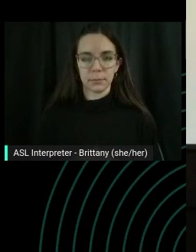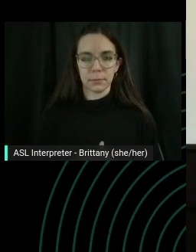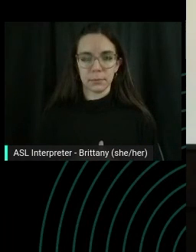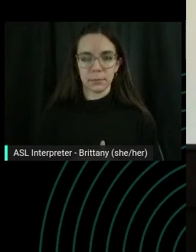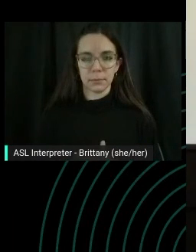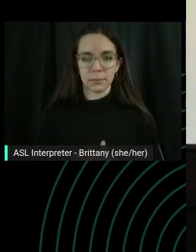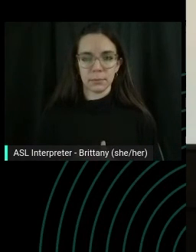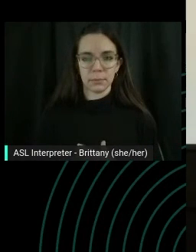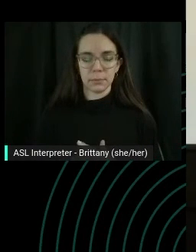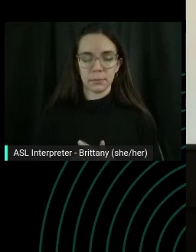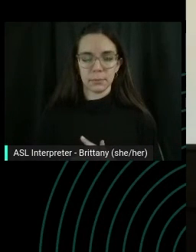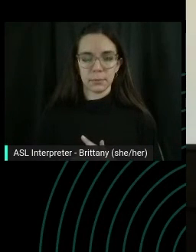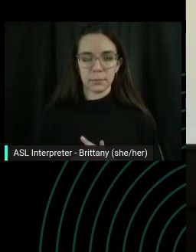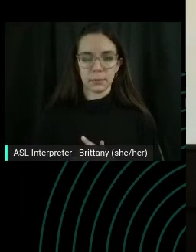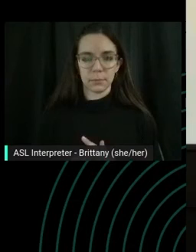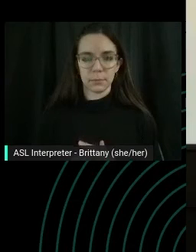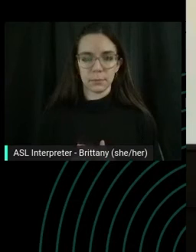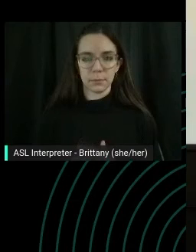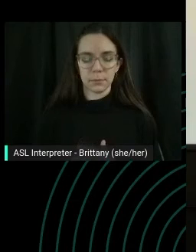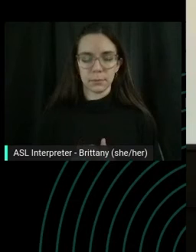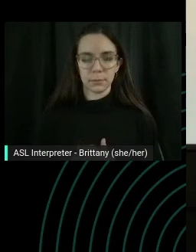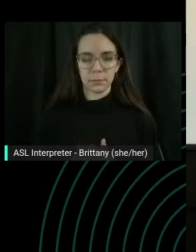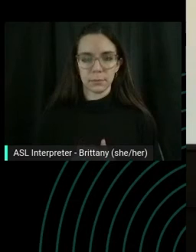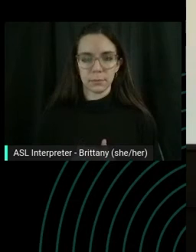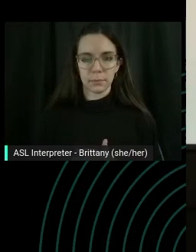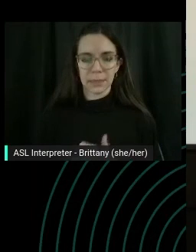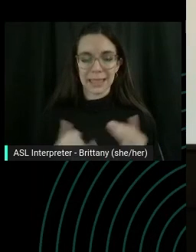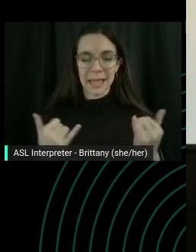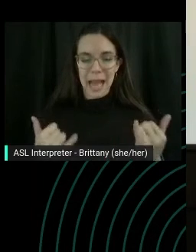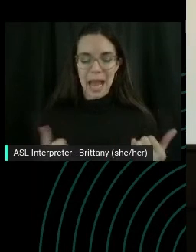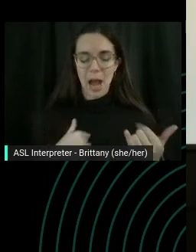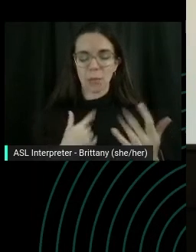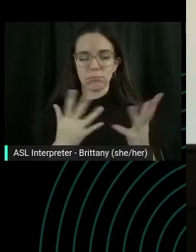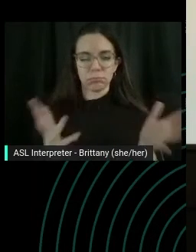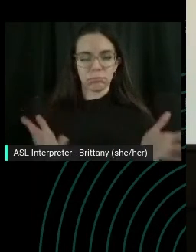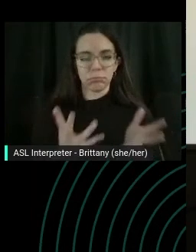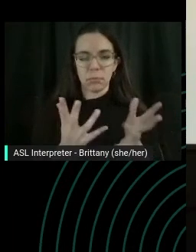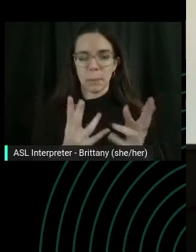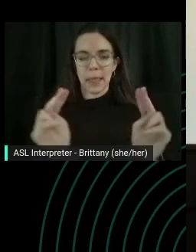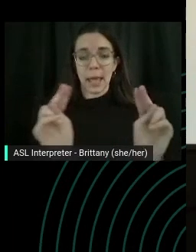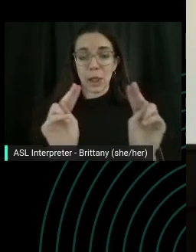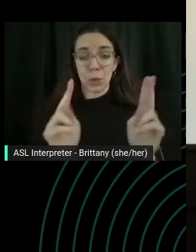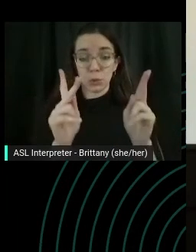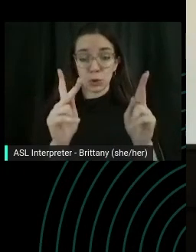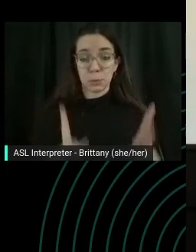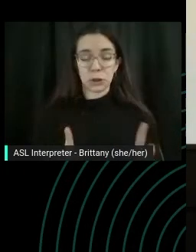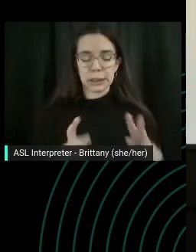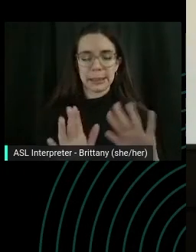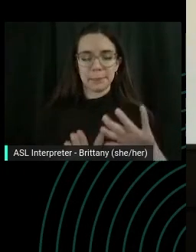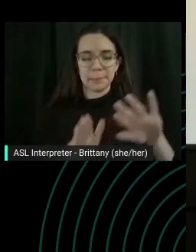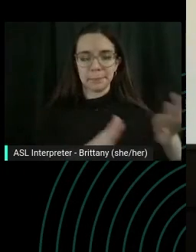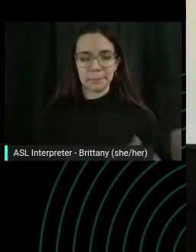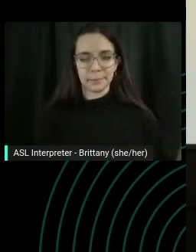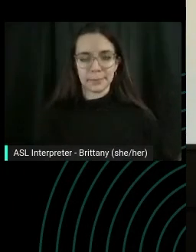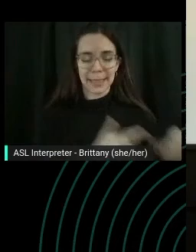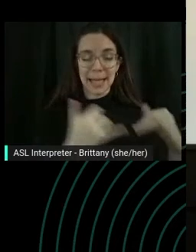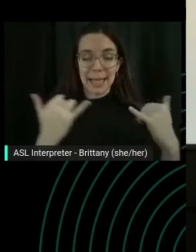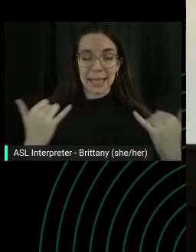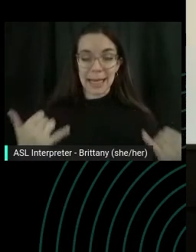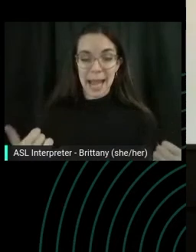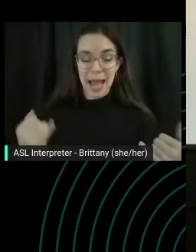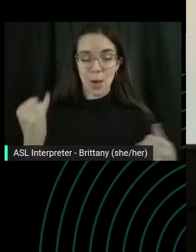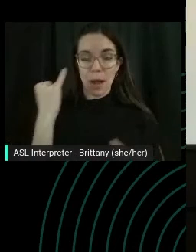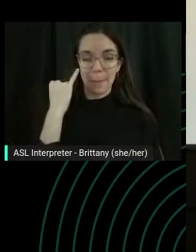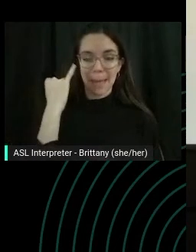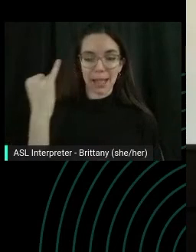Now I'd invite you to place this neutral person down and to now imagine someone